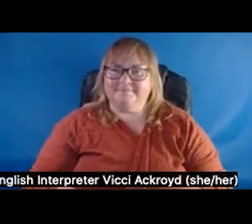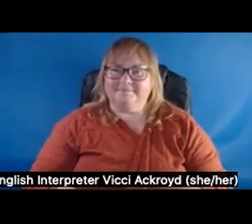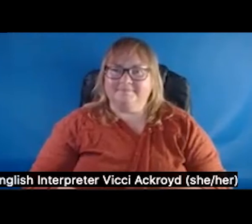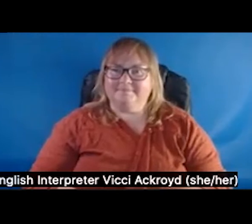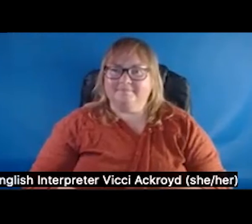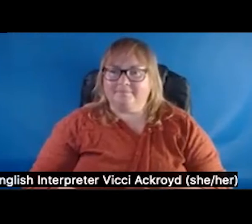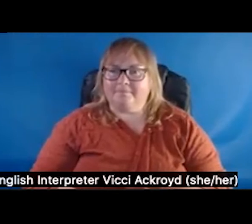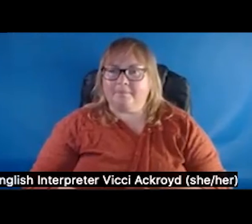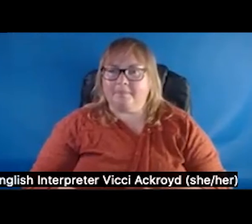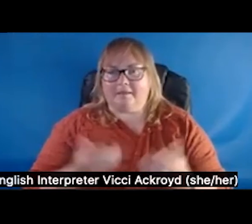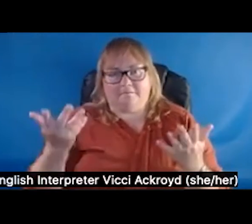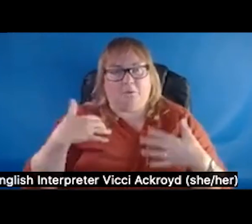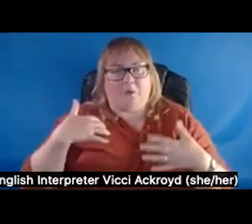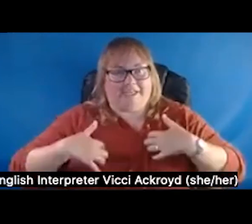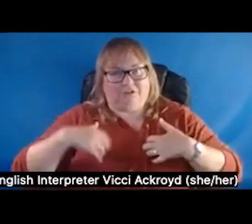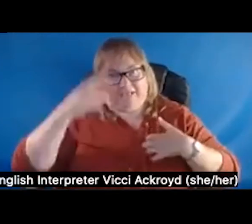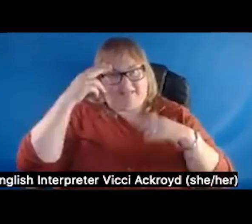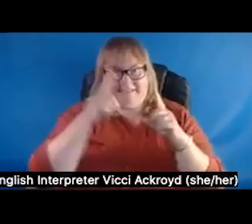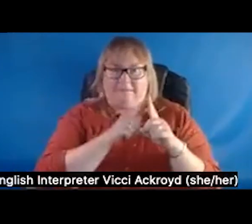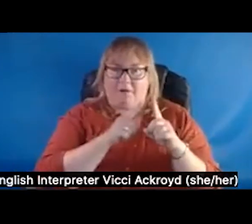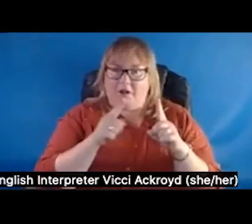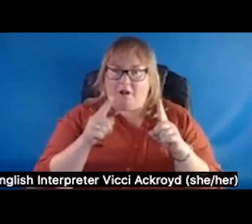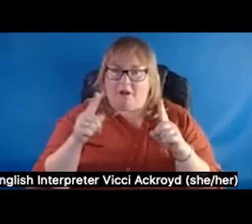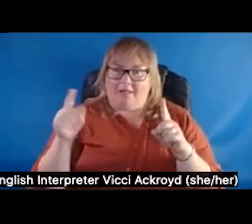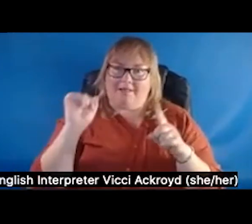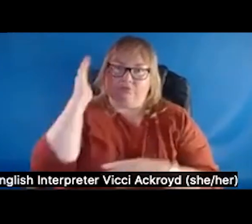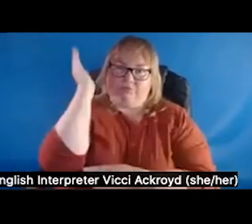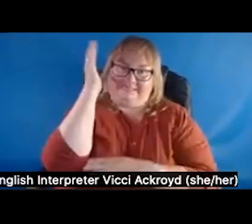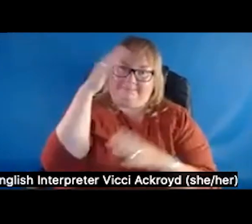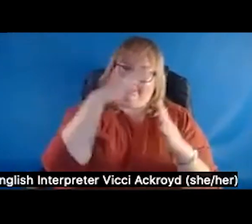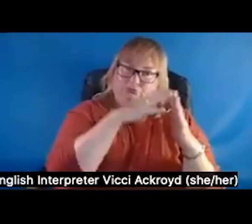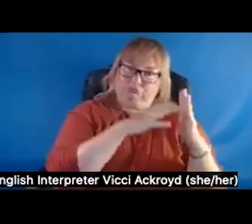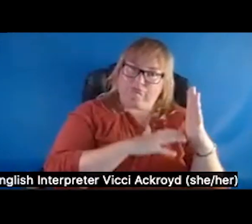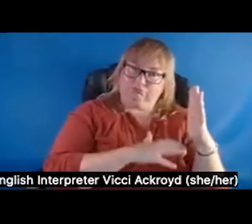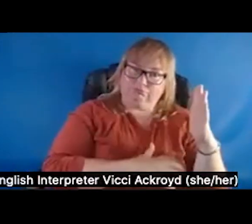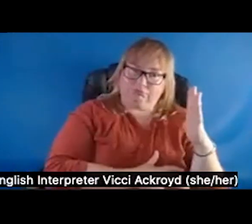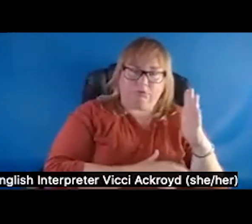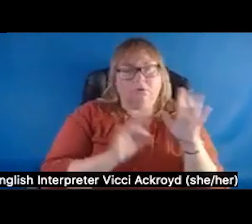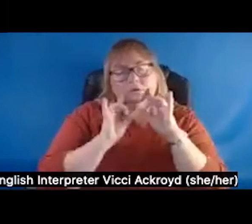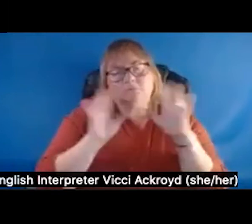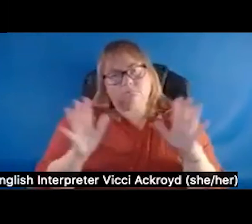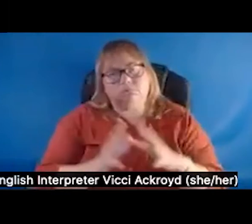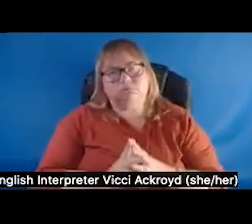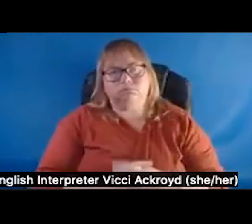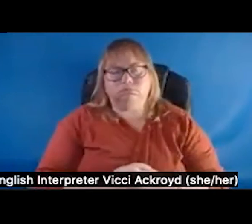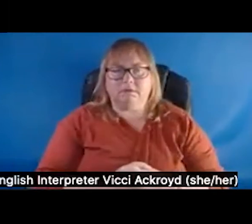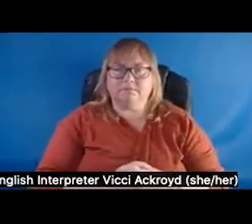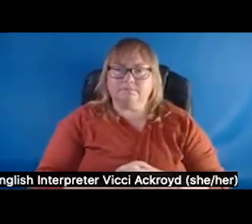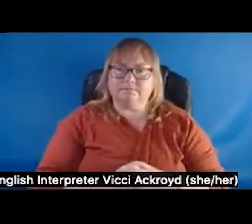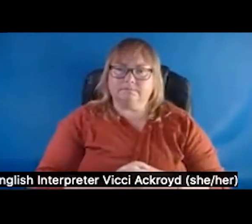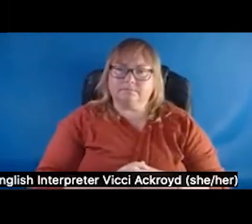And for anybody who might be interested, not just for our BSL interpreters, if you want to look this wonderful person up.